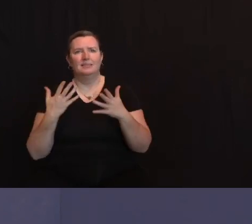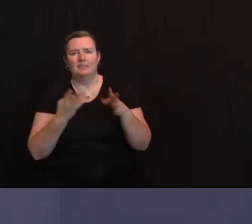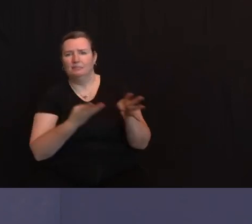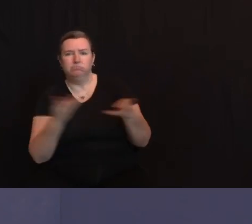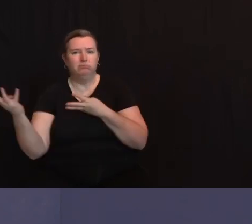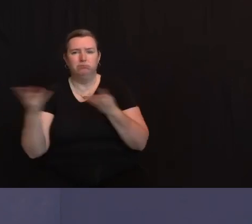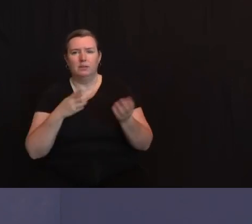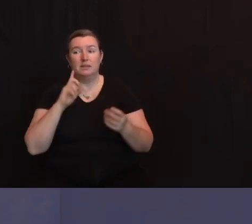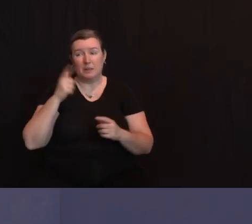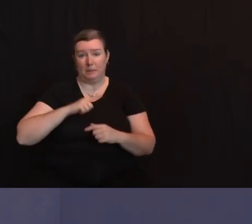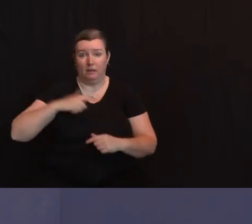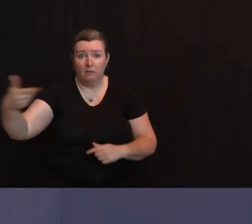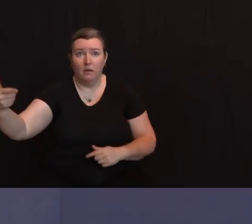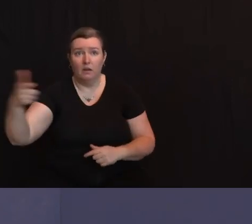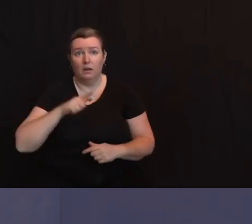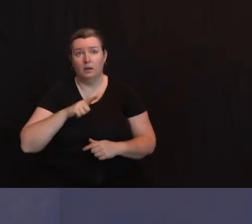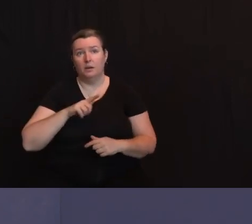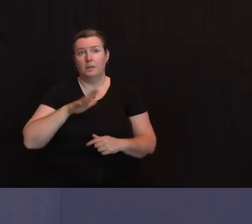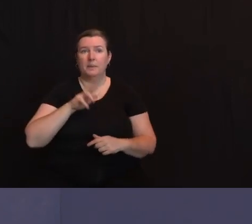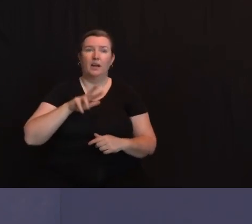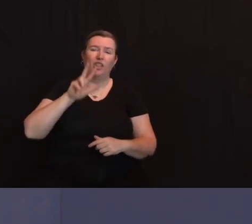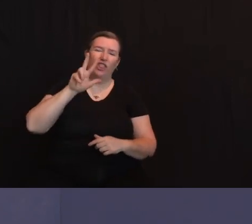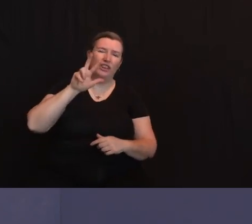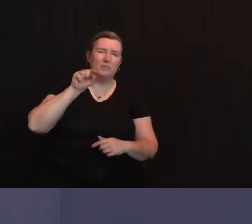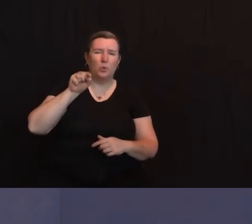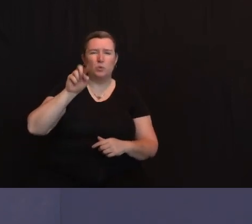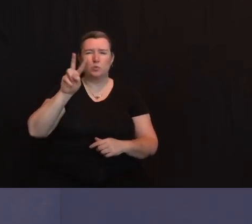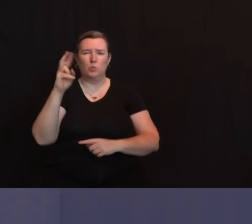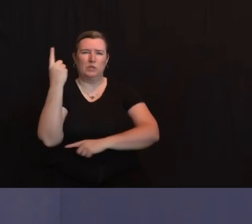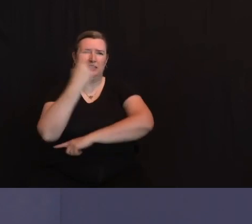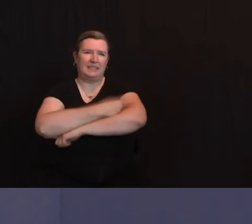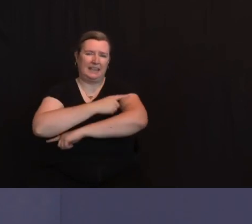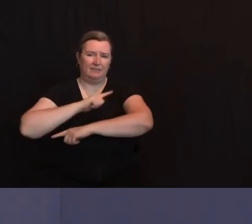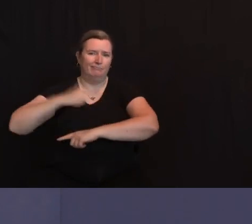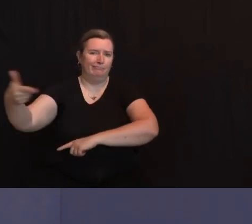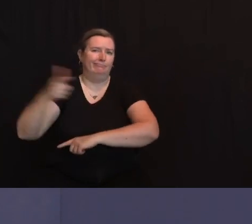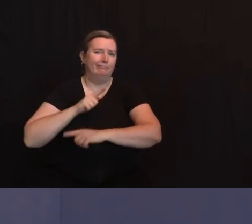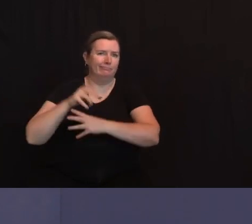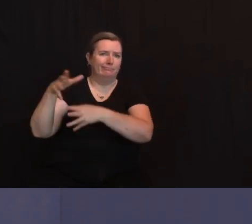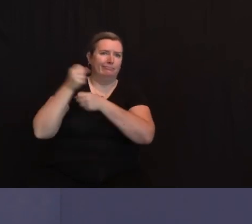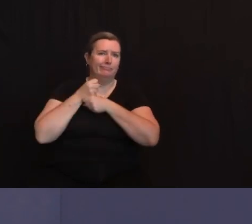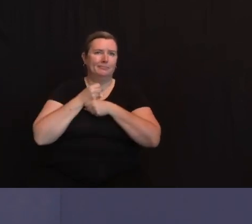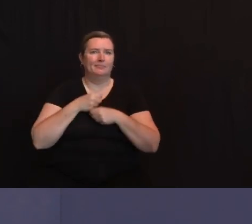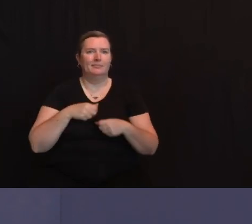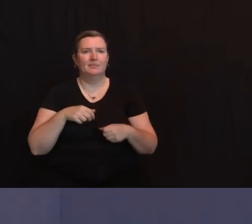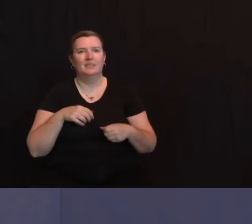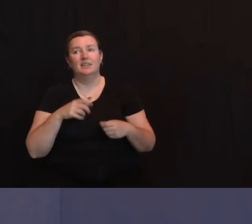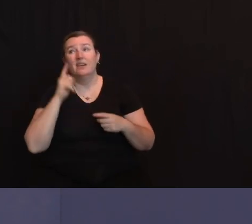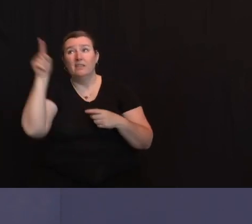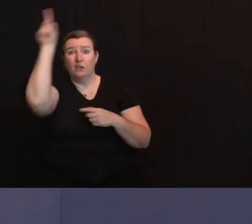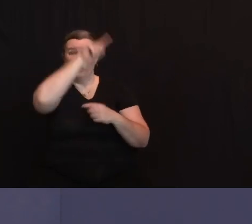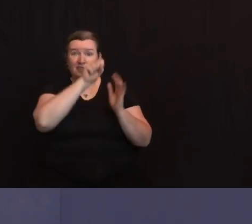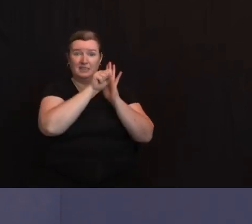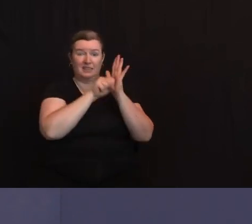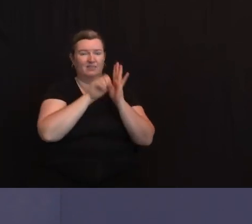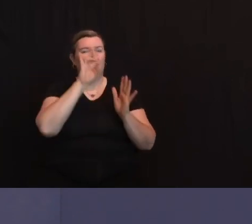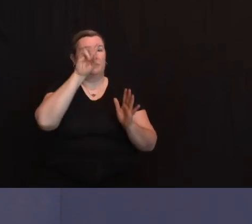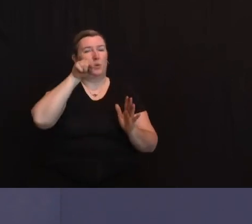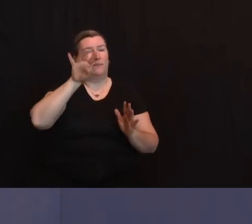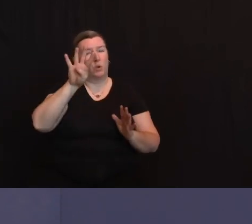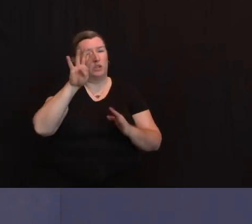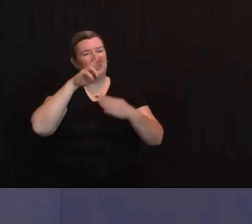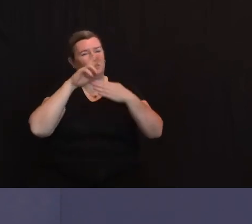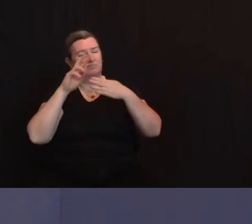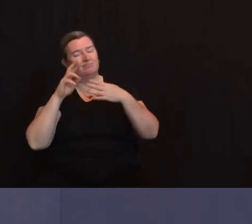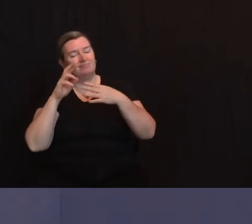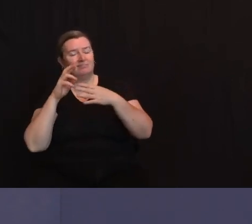between 3.2 days to as high as 7.7 days. The daily percent